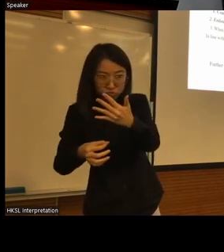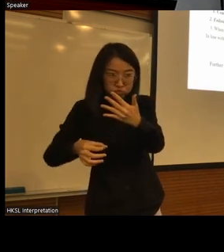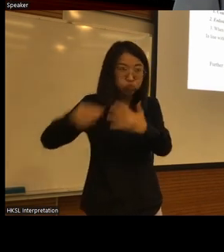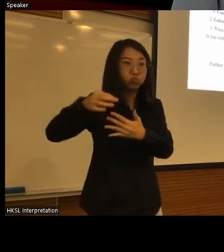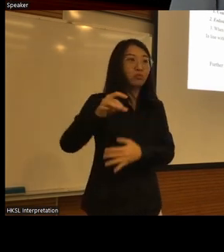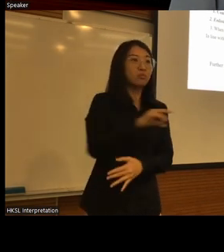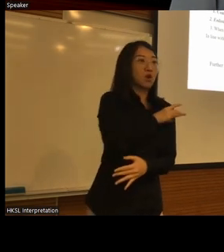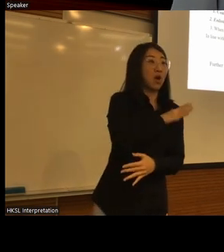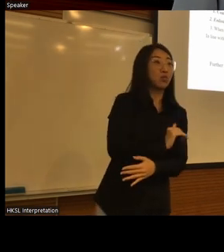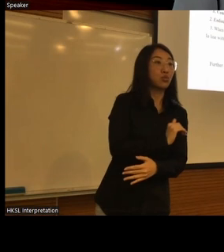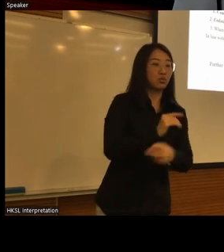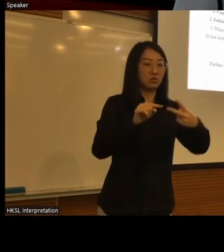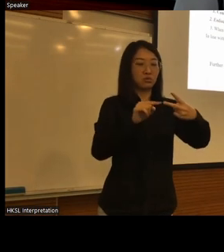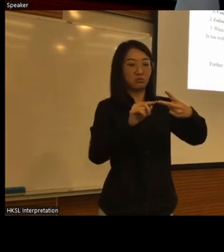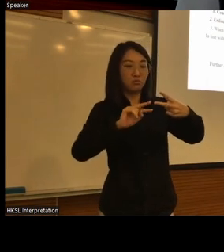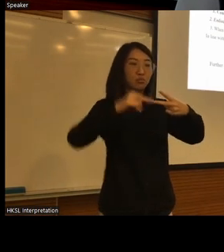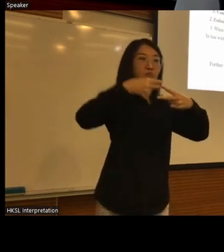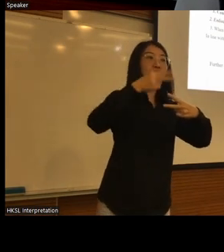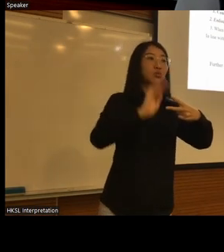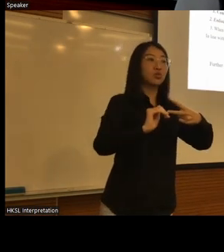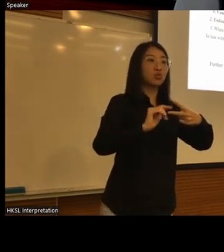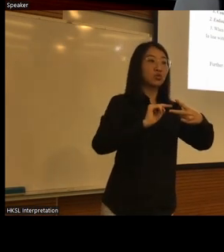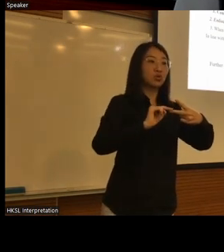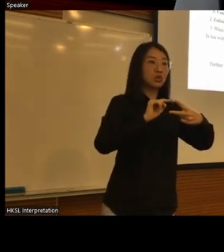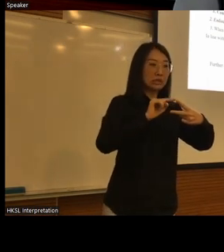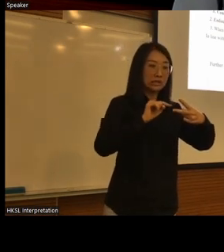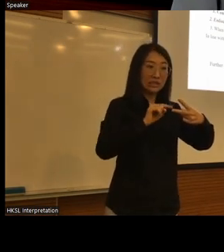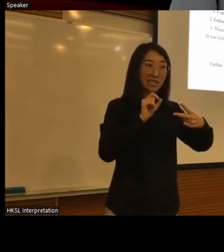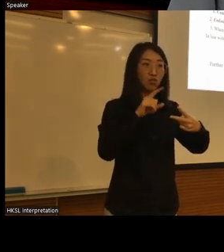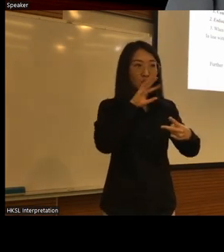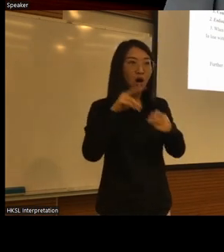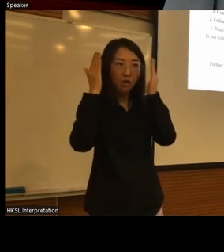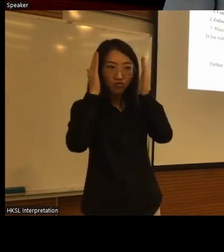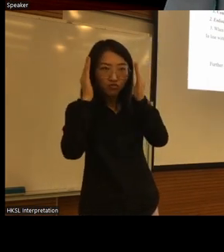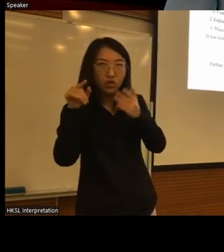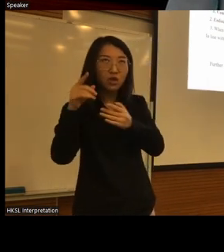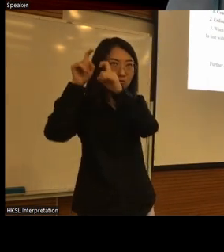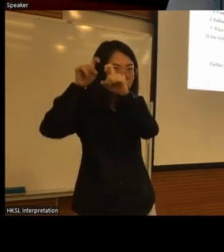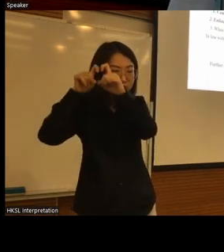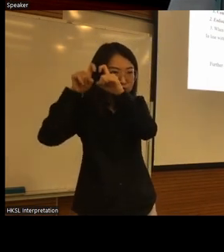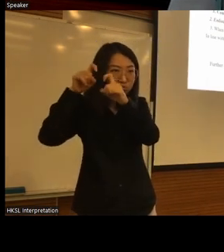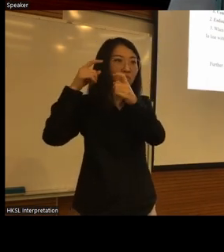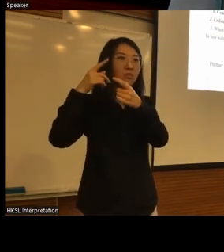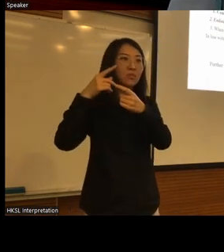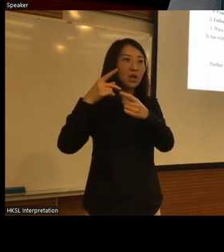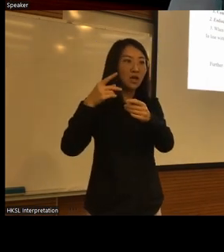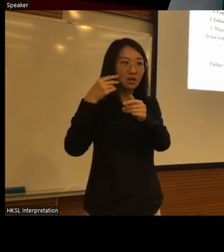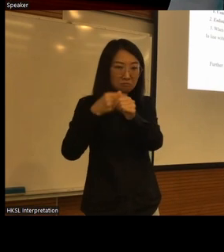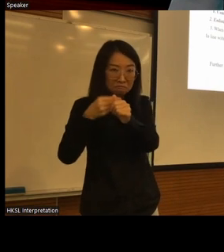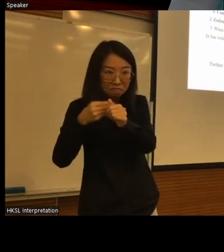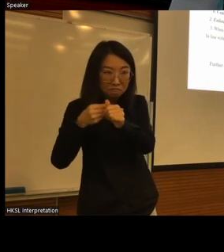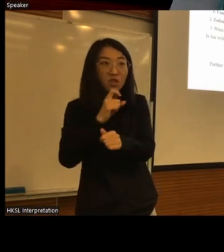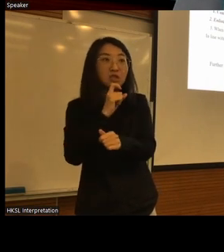fully automatic, but that means that they require less and less processing capacity.